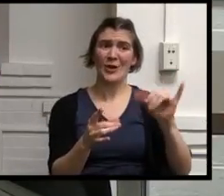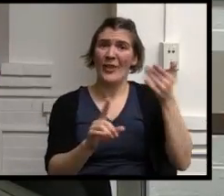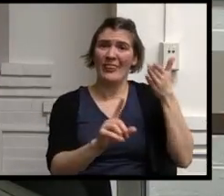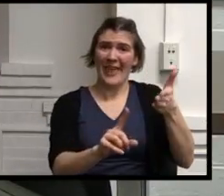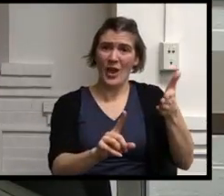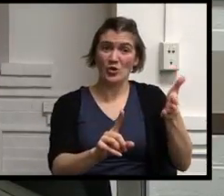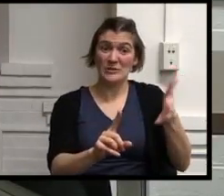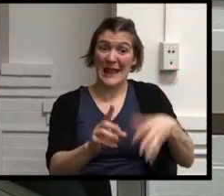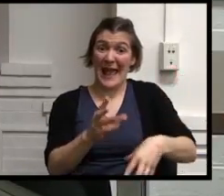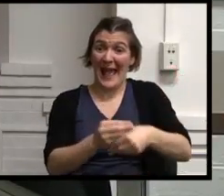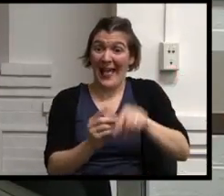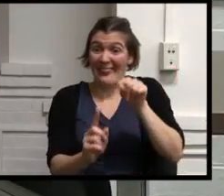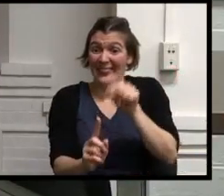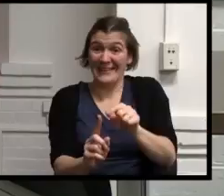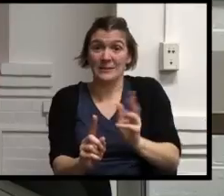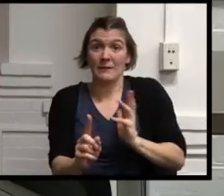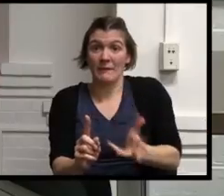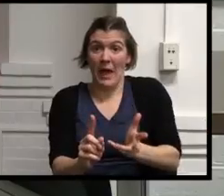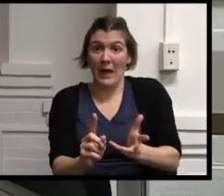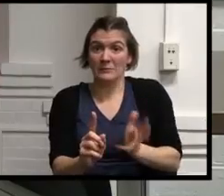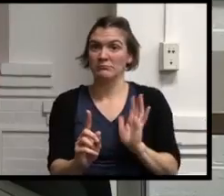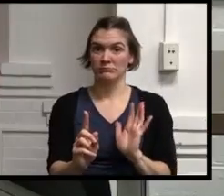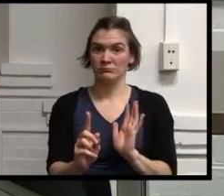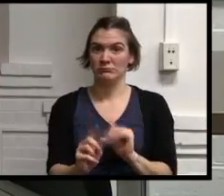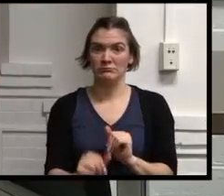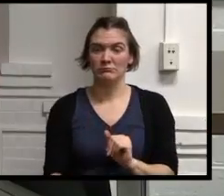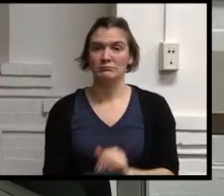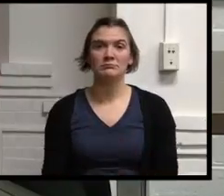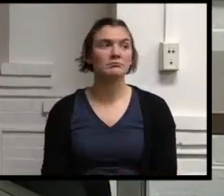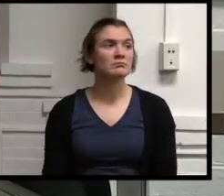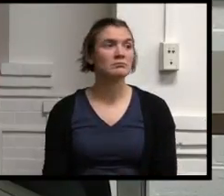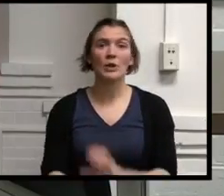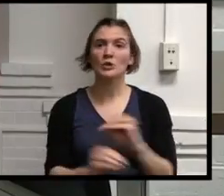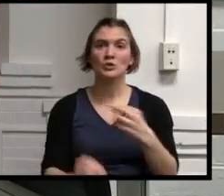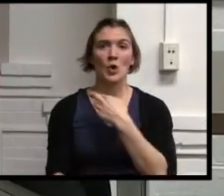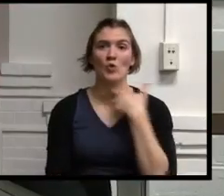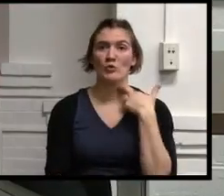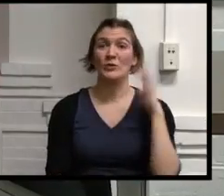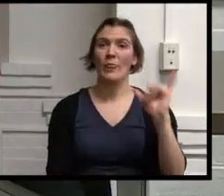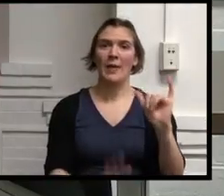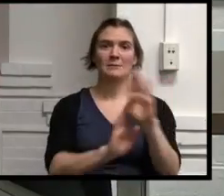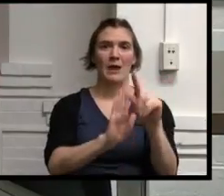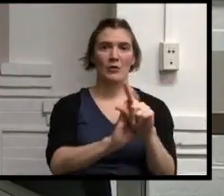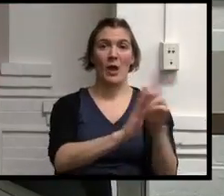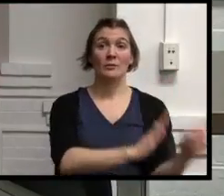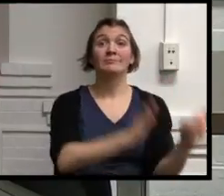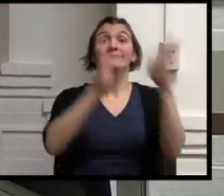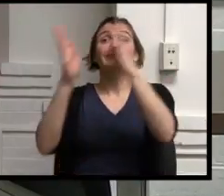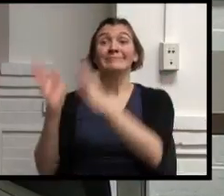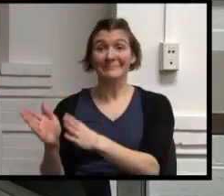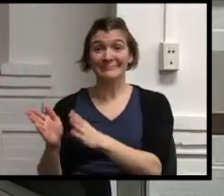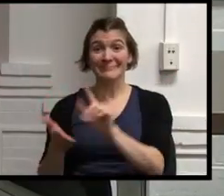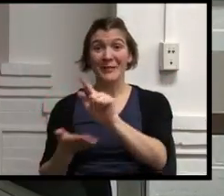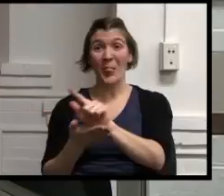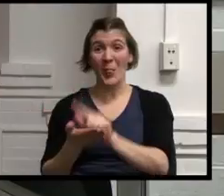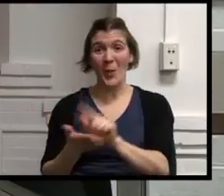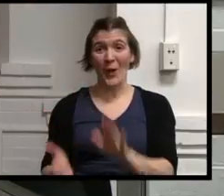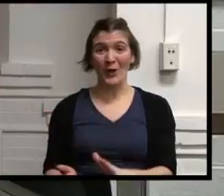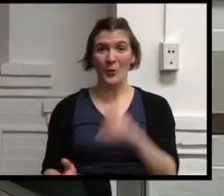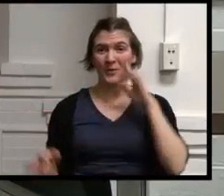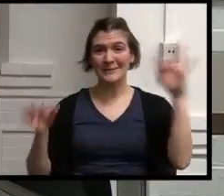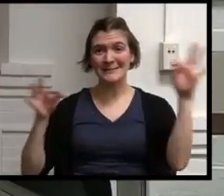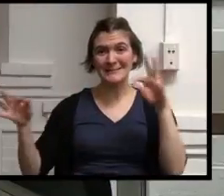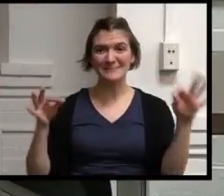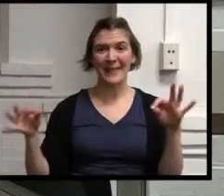and the parcels that Commonwealth Dairy purchased to the south. So that's the background. I'm sure Craig can explain to